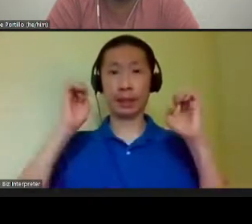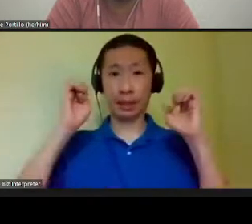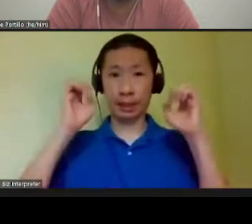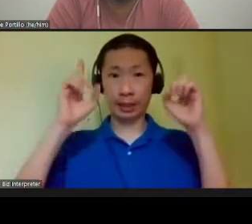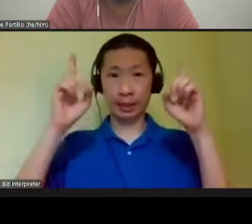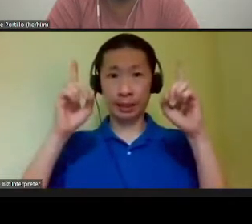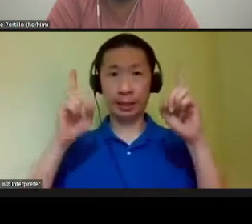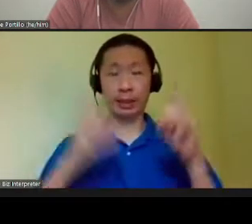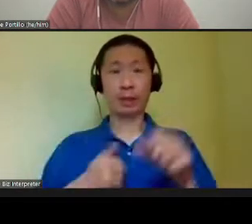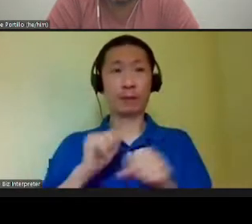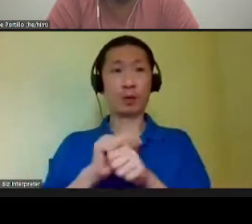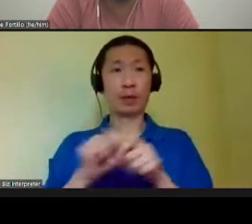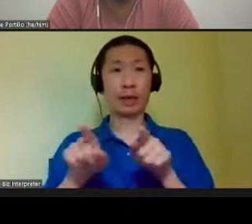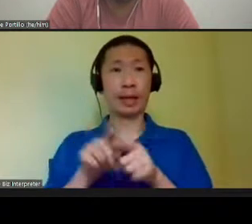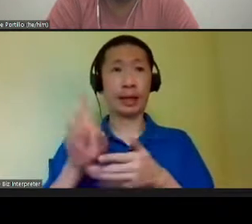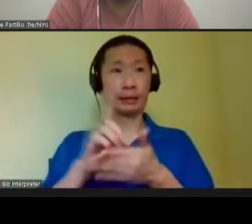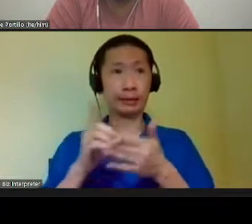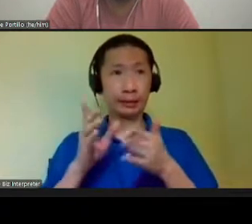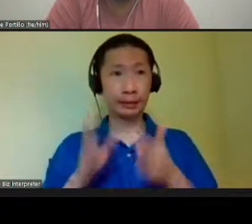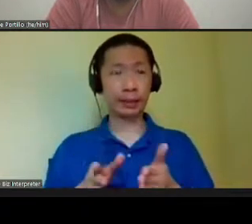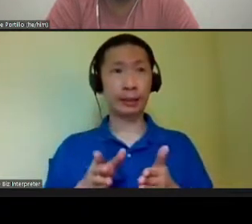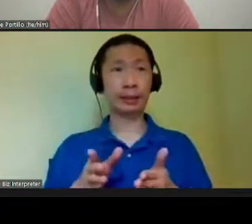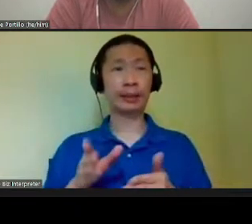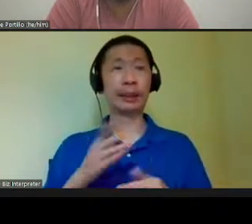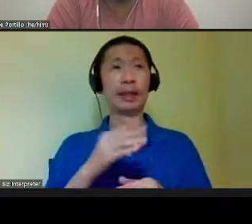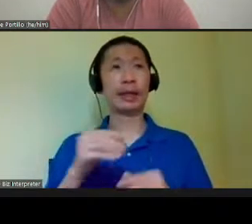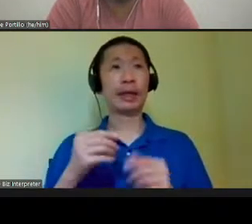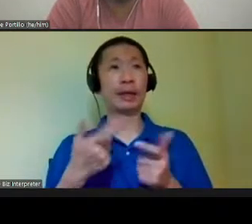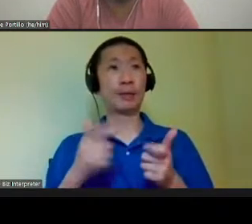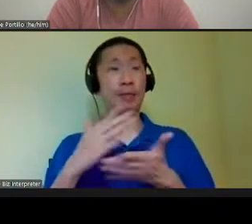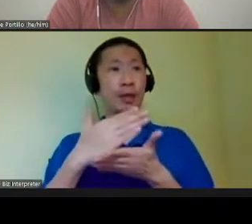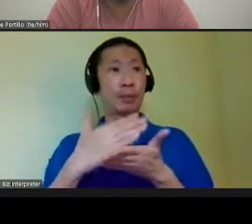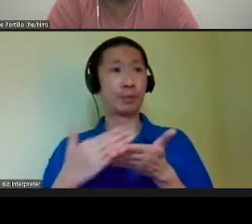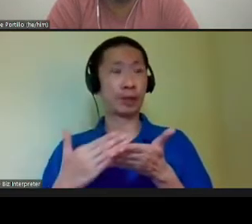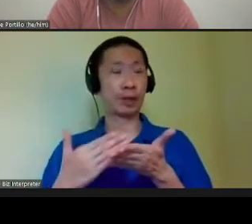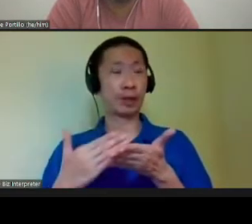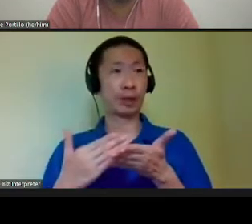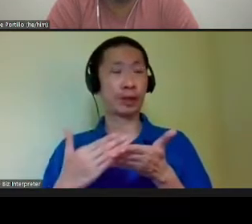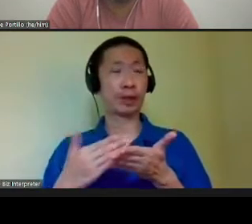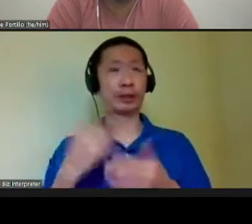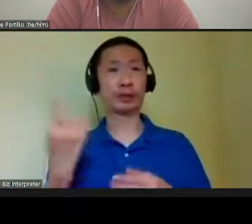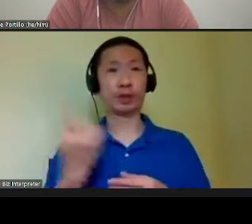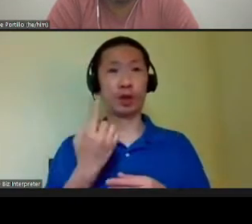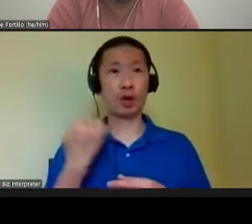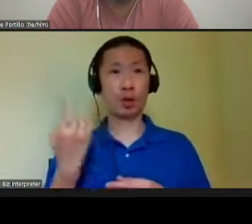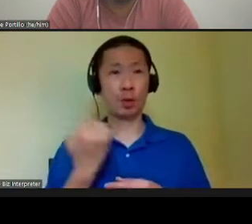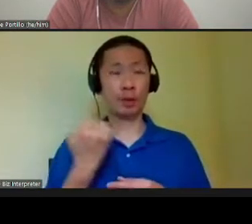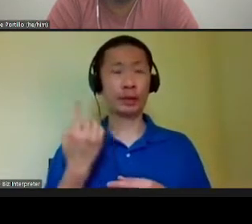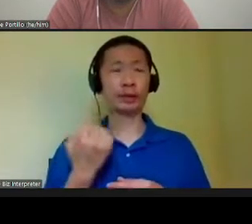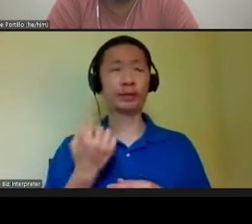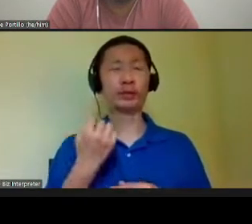in my work as a designer. And a big part of that is always